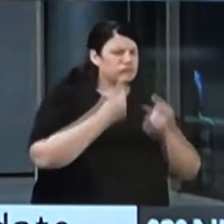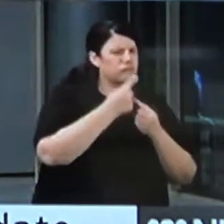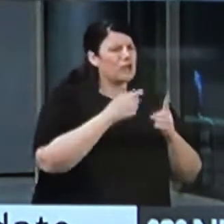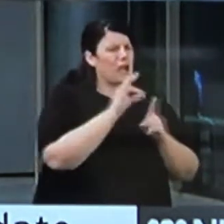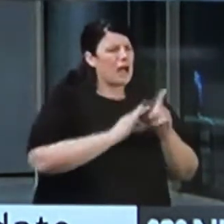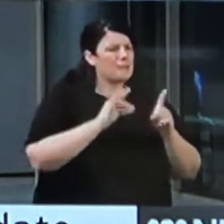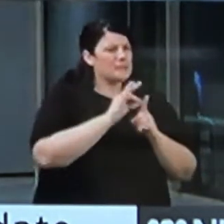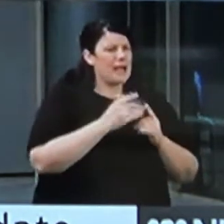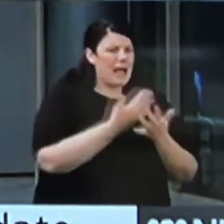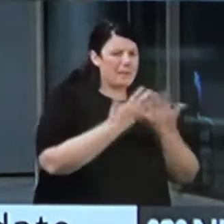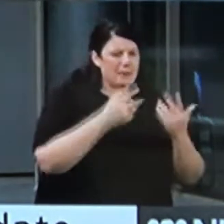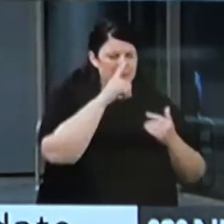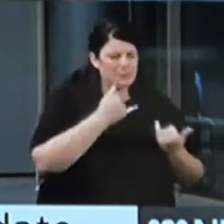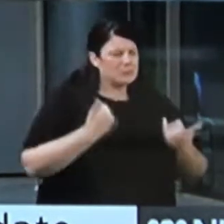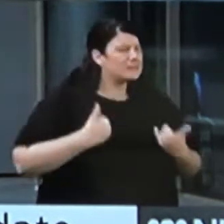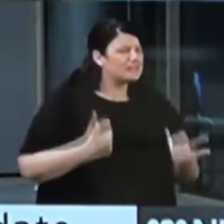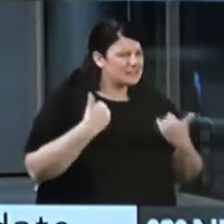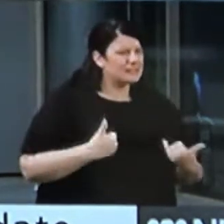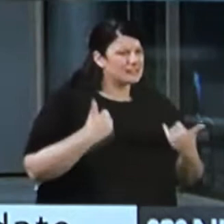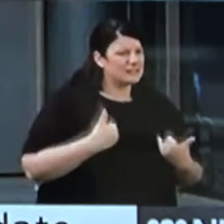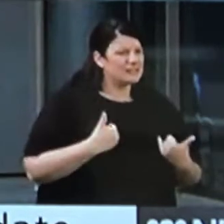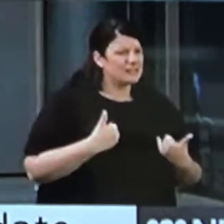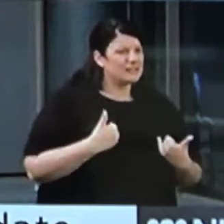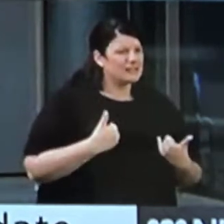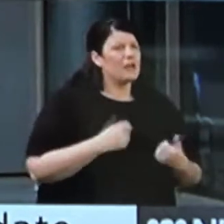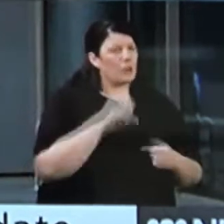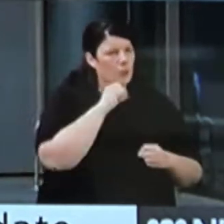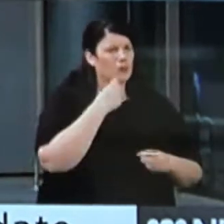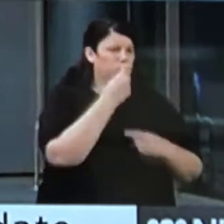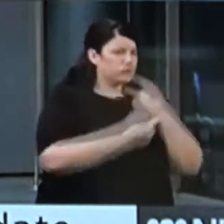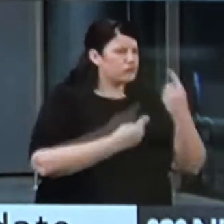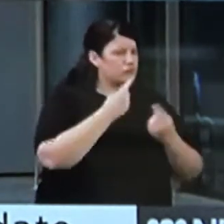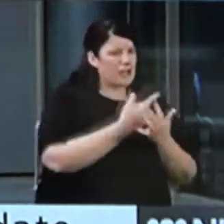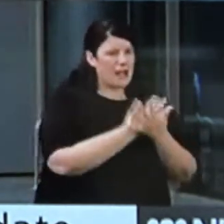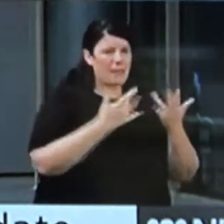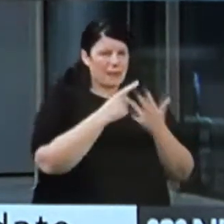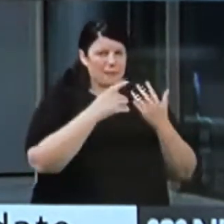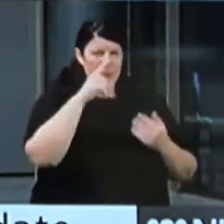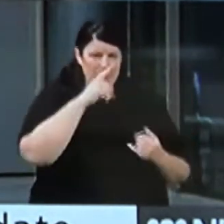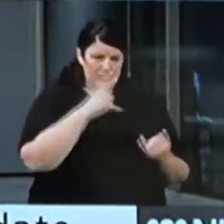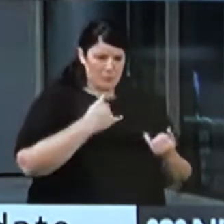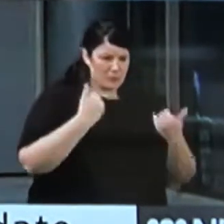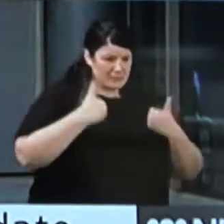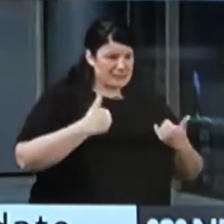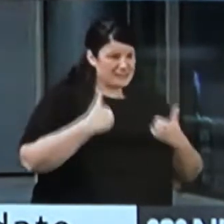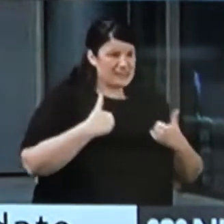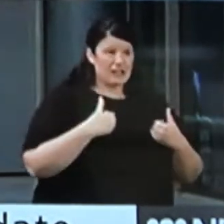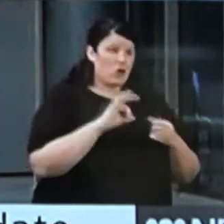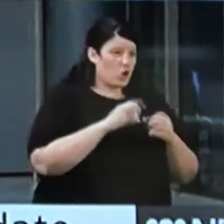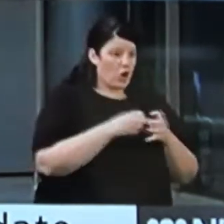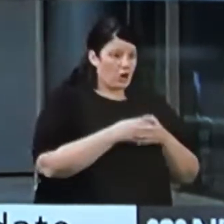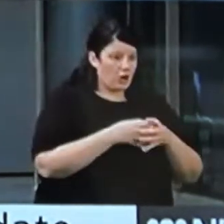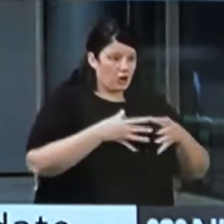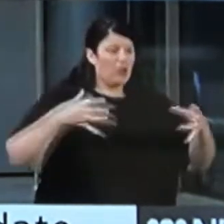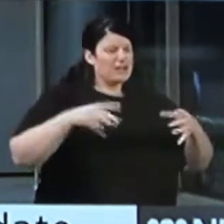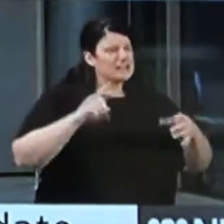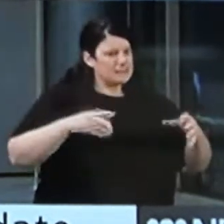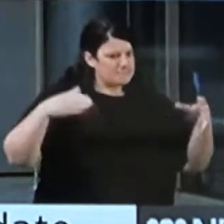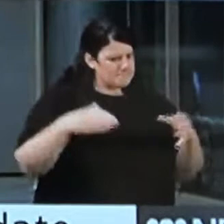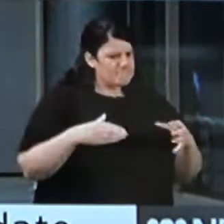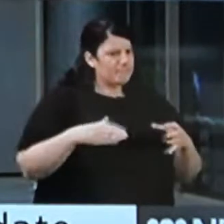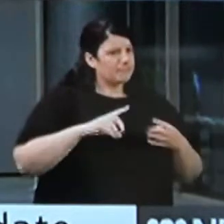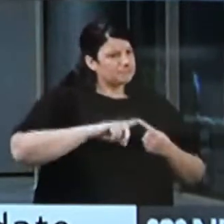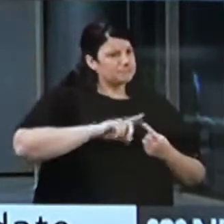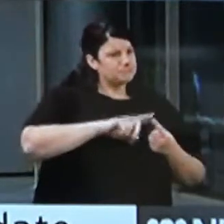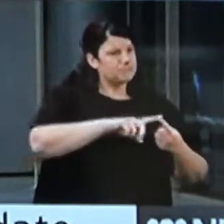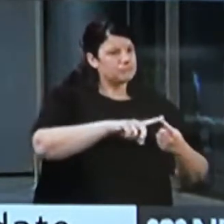cases. Yes, he will update that the acceleration of cases in New South Wales isn't growing, which is a good thing. So we know